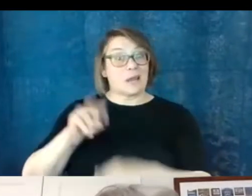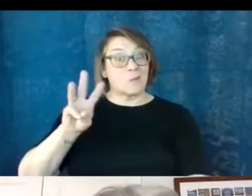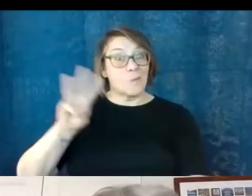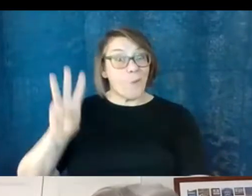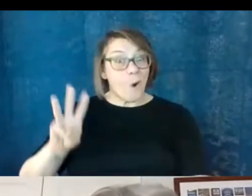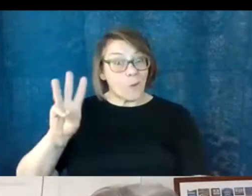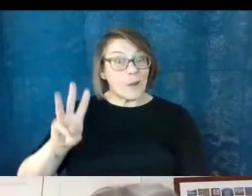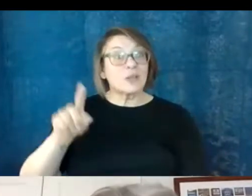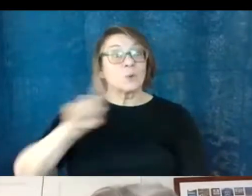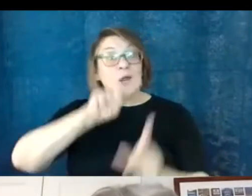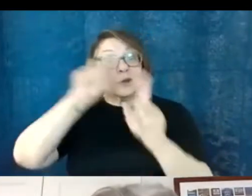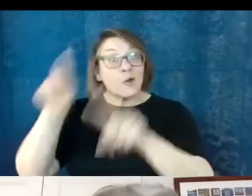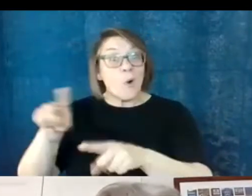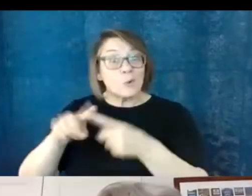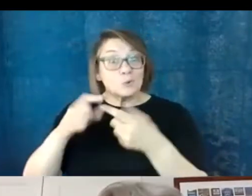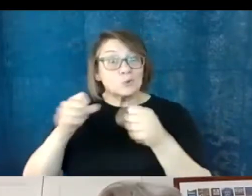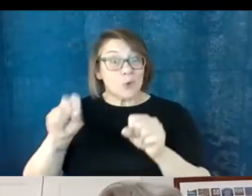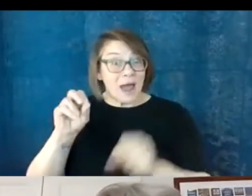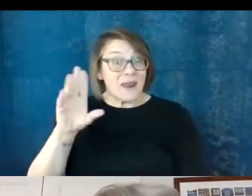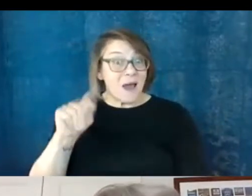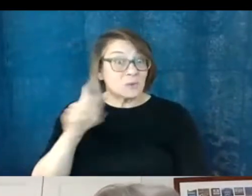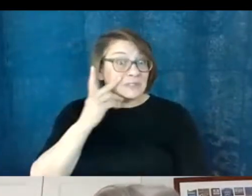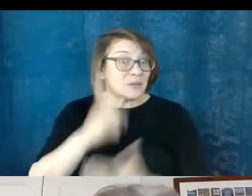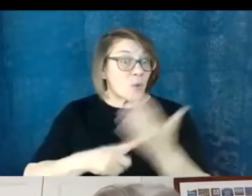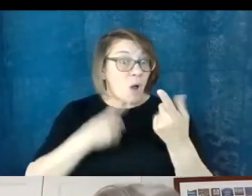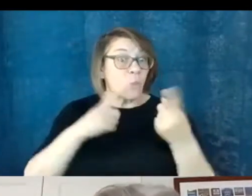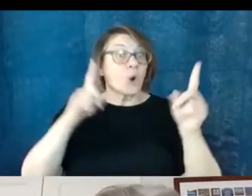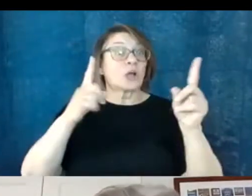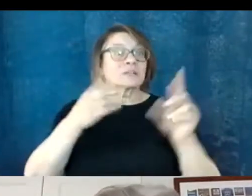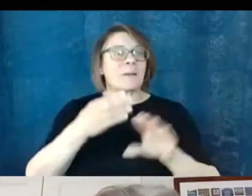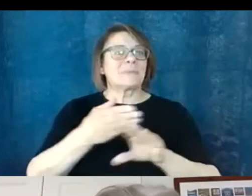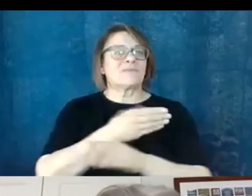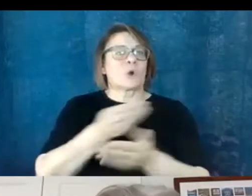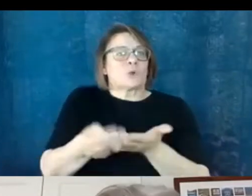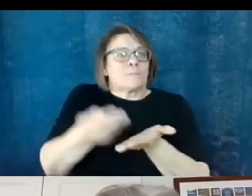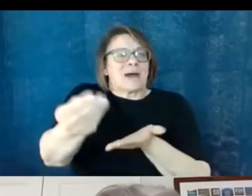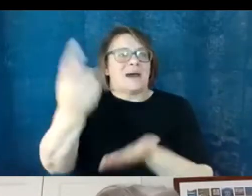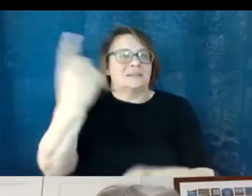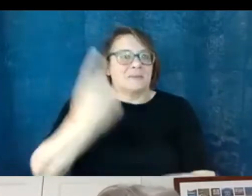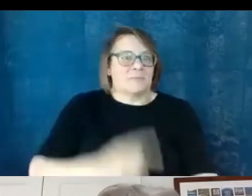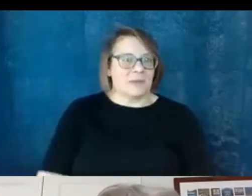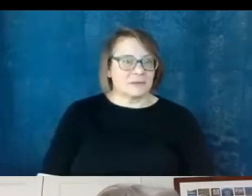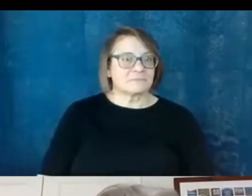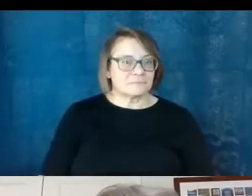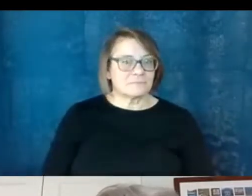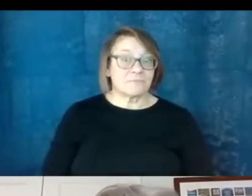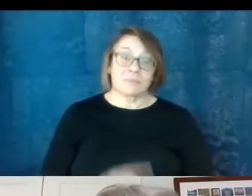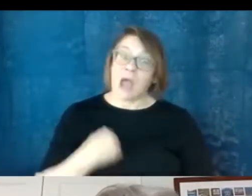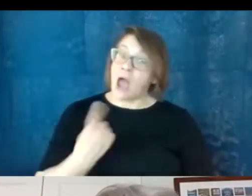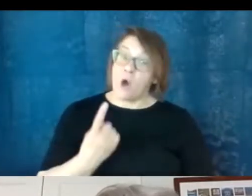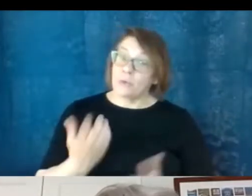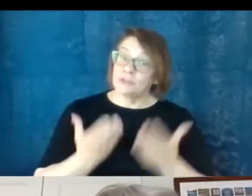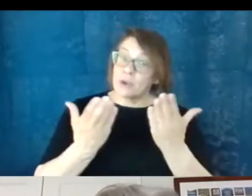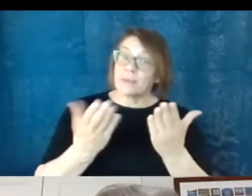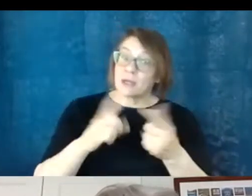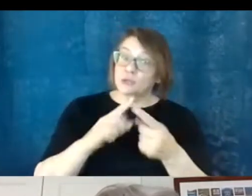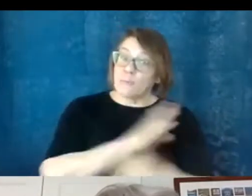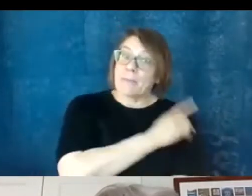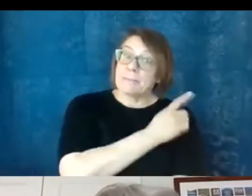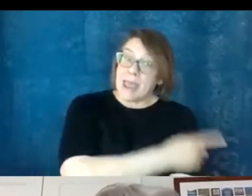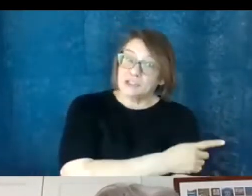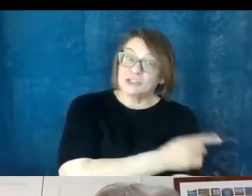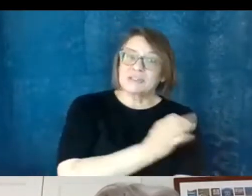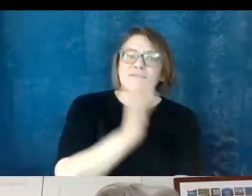them out and see what works for you before you purchase something. So I always recommend that to my patients if they're